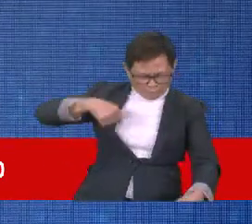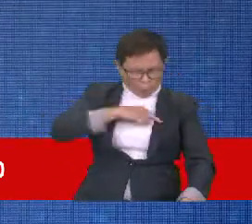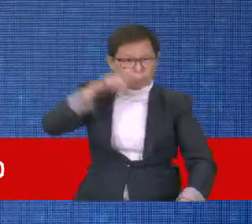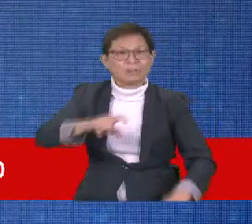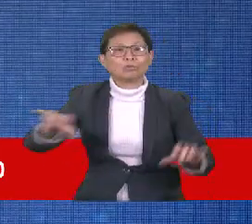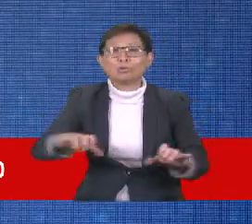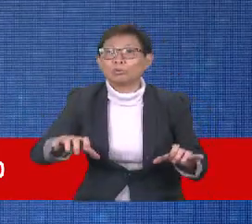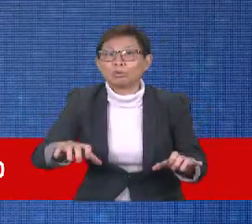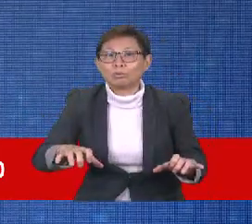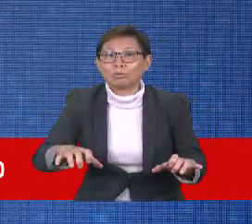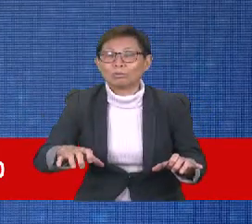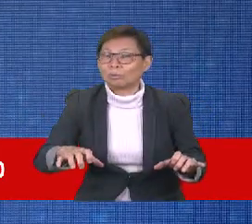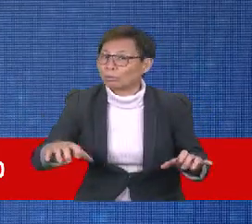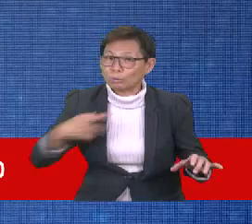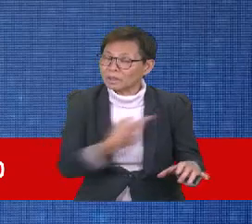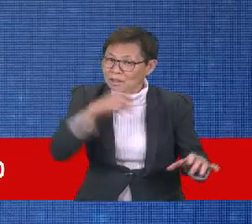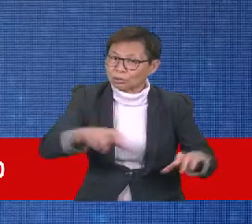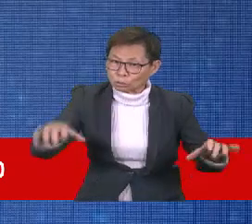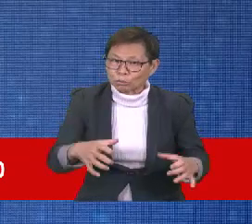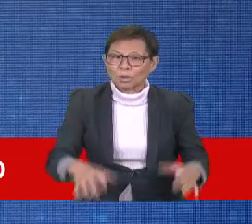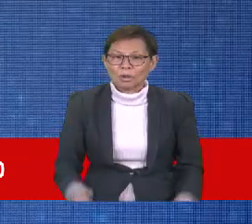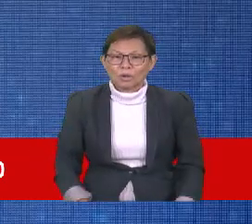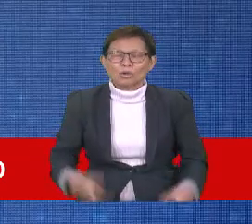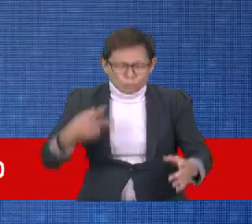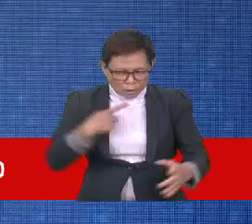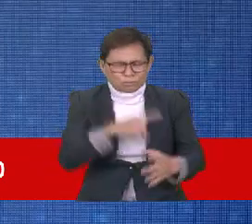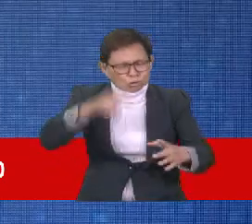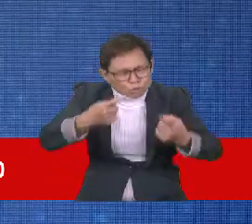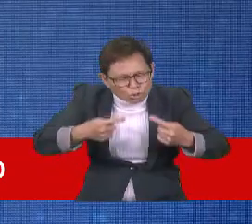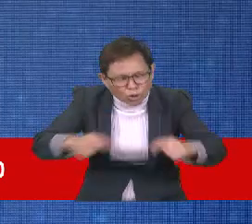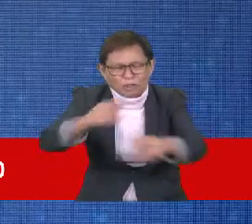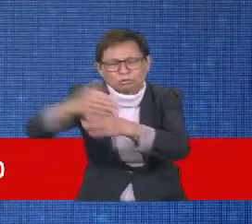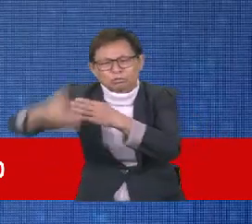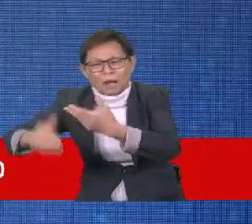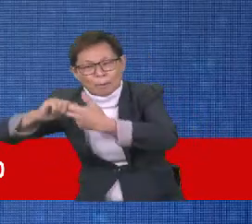something. We have to be courageous enough to try and resolve this.